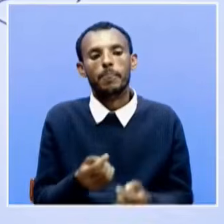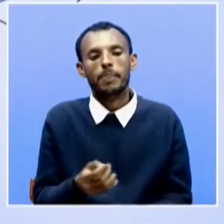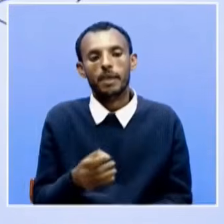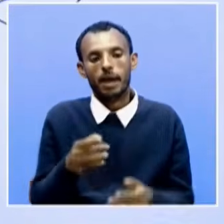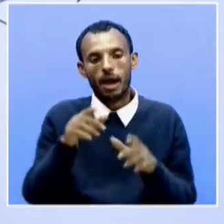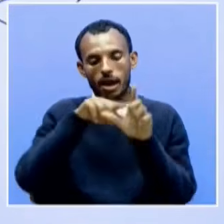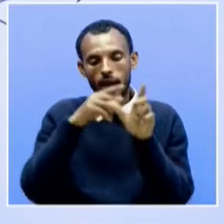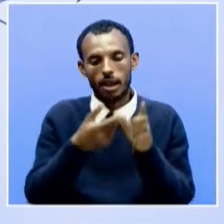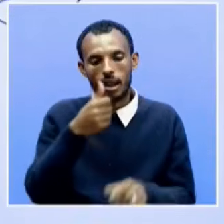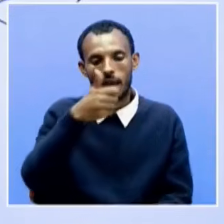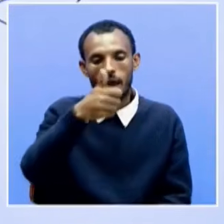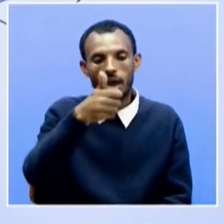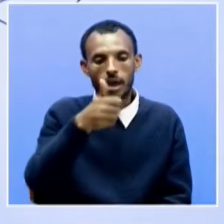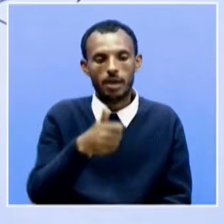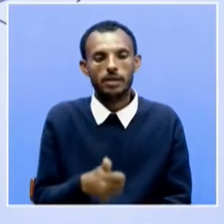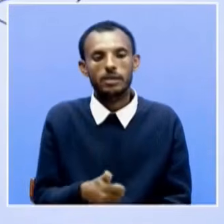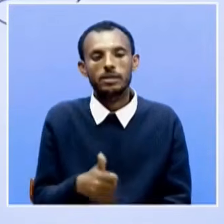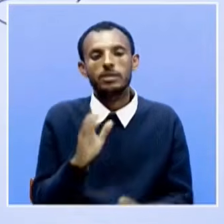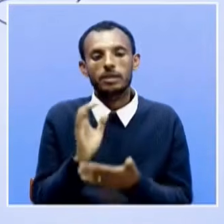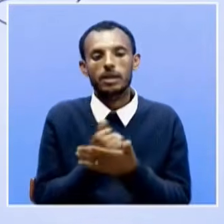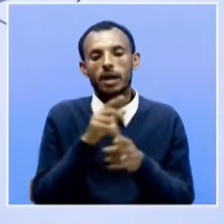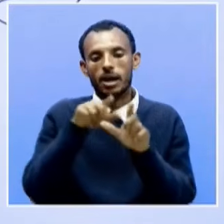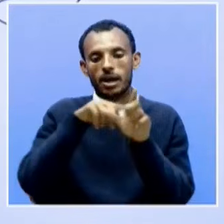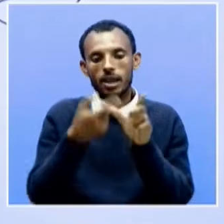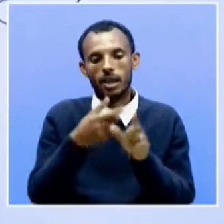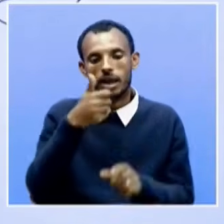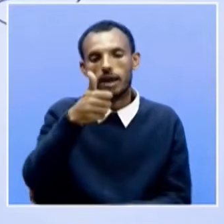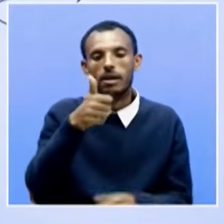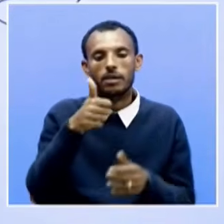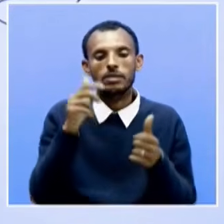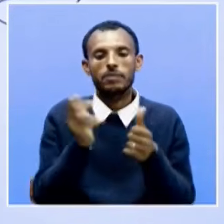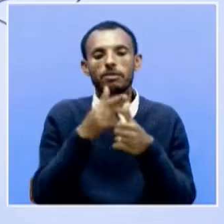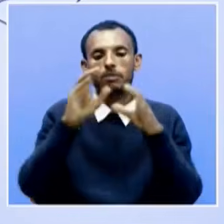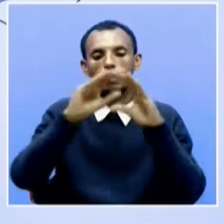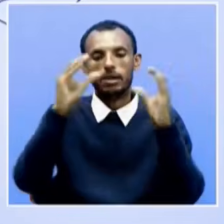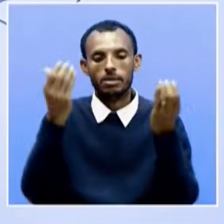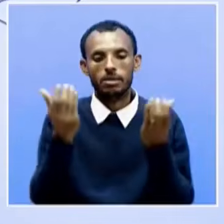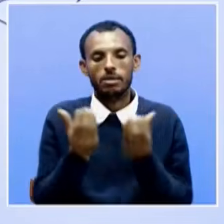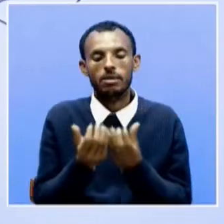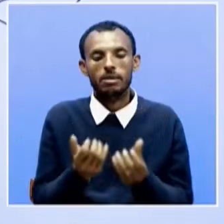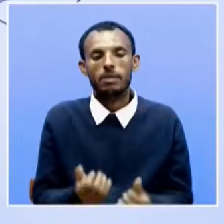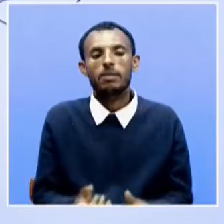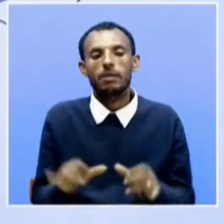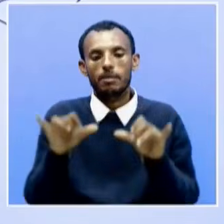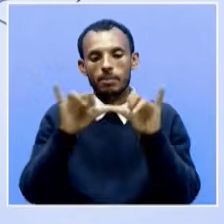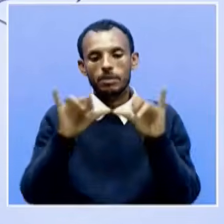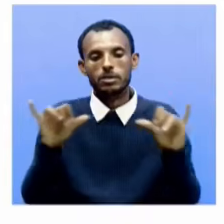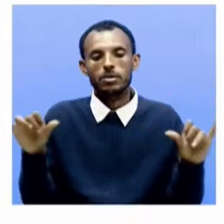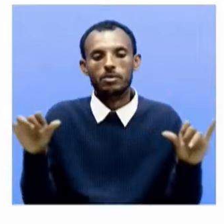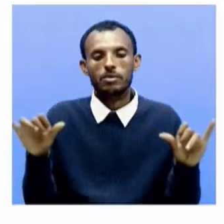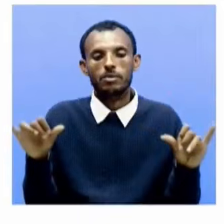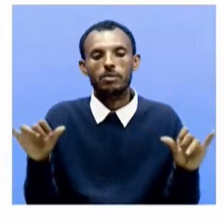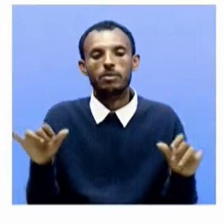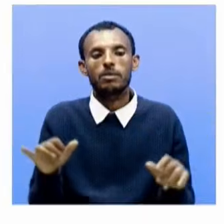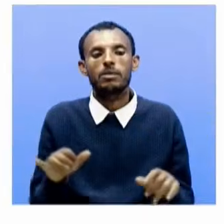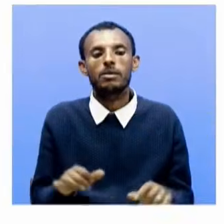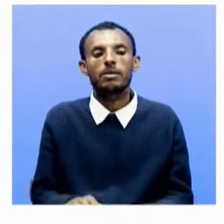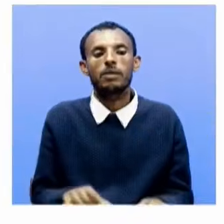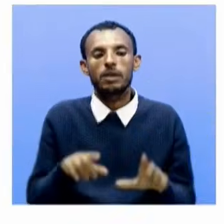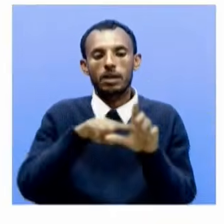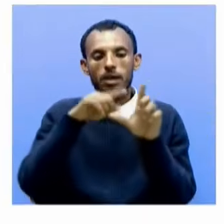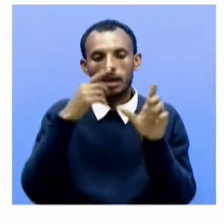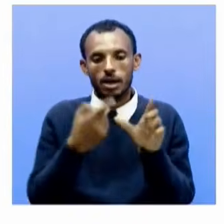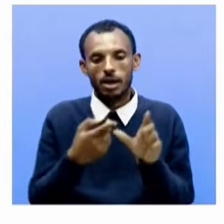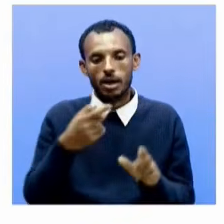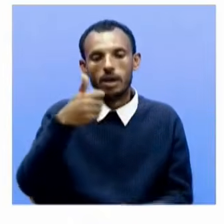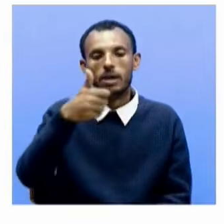angle A, take the first part, okay? The measure of angle